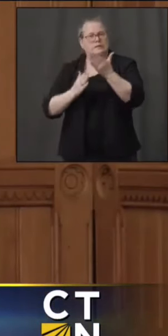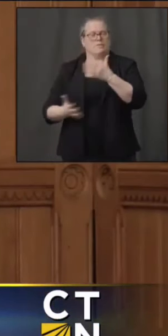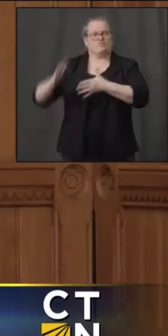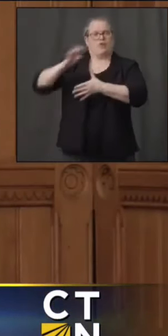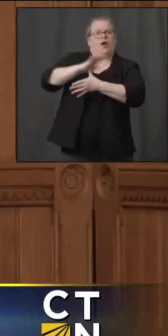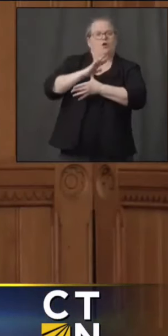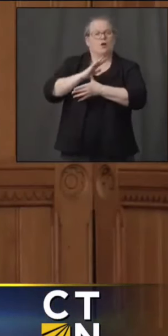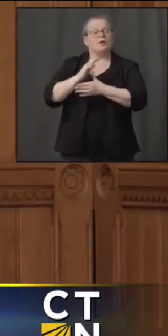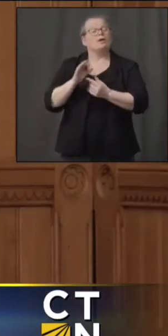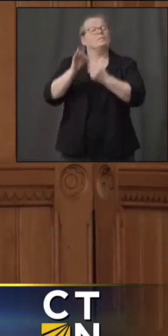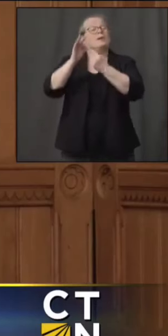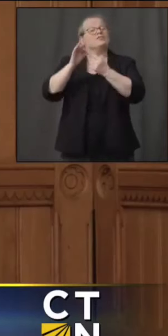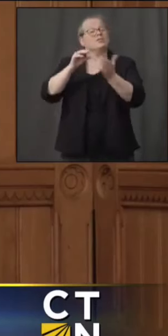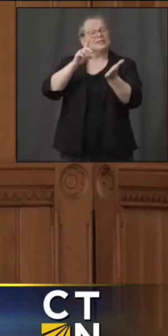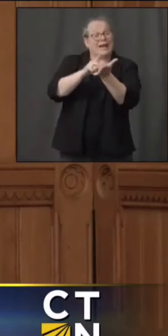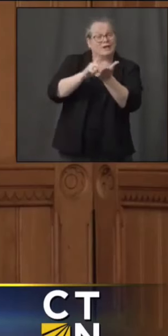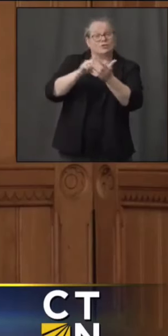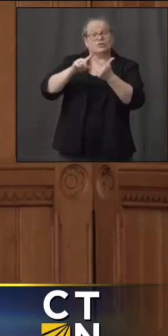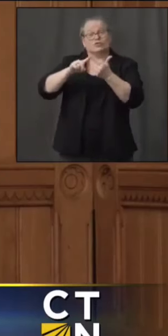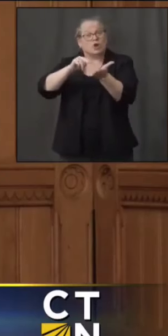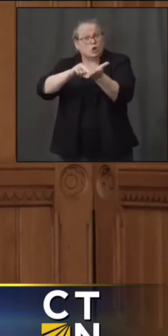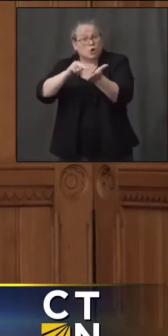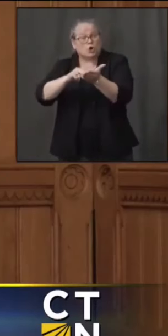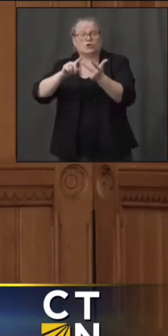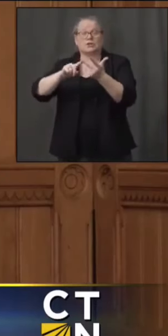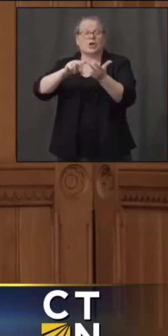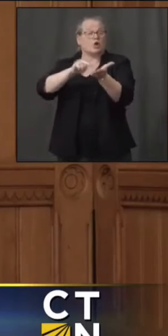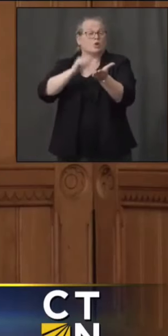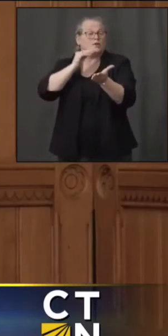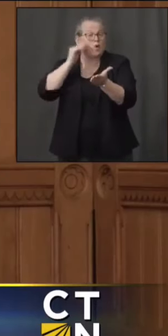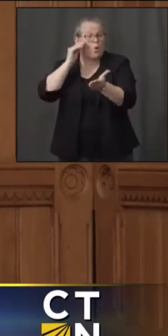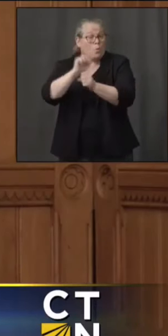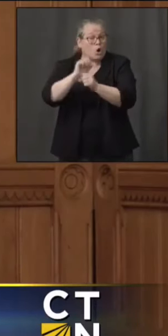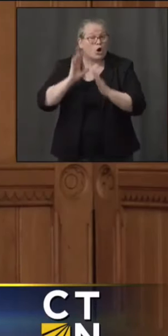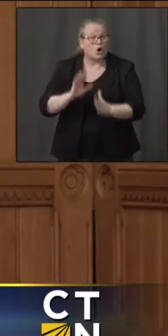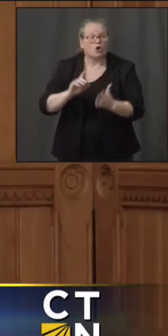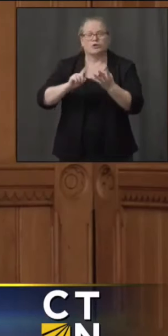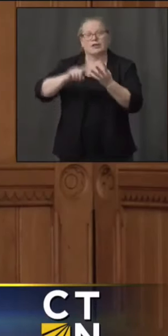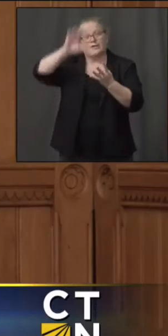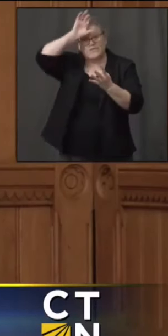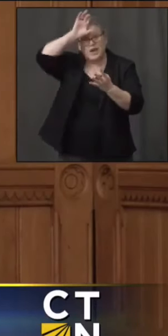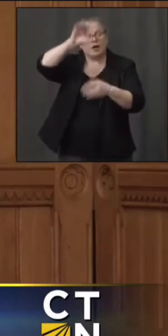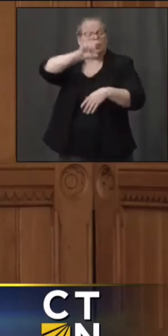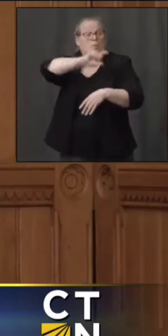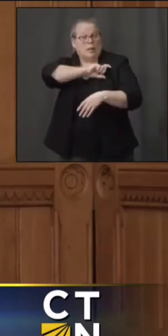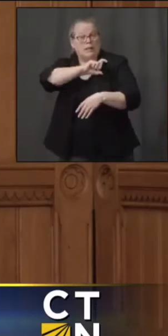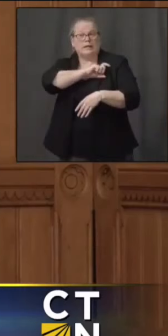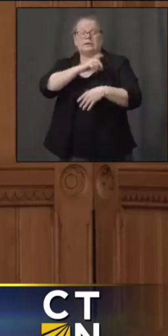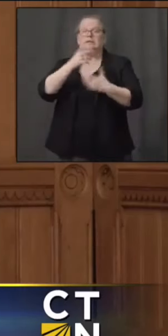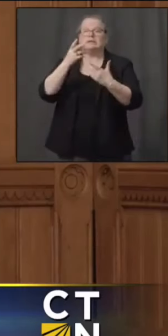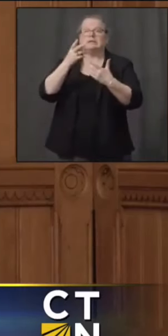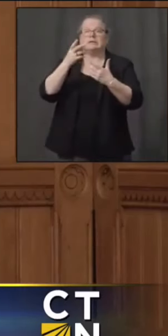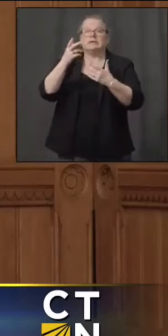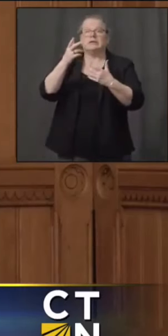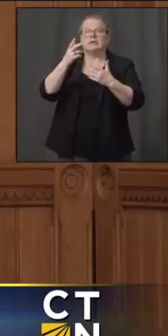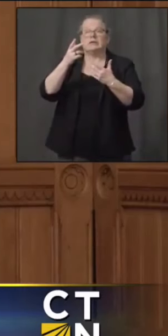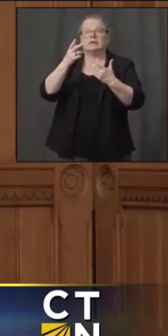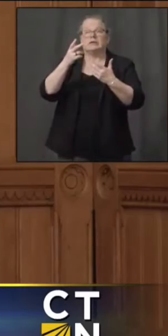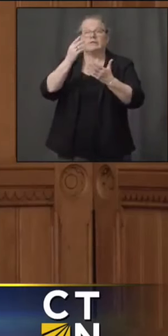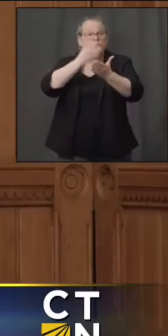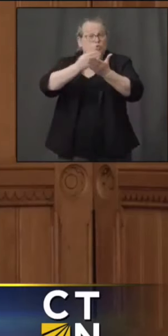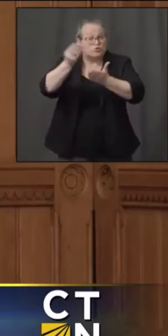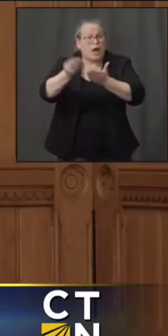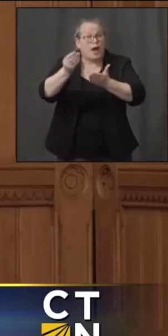workers, healthcare workers, others in nursing home workers, others in particular high-risk environments that could be sources of